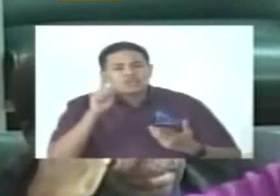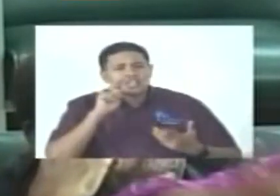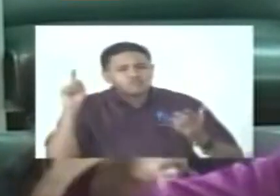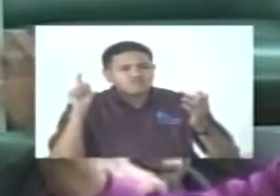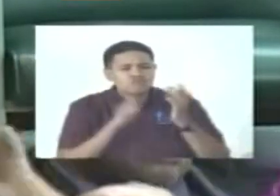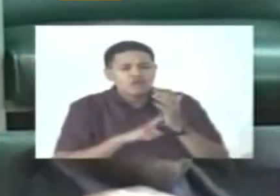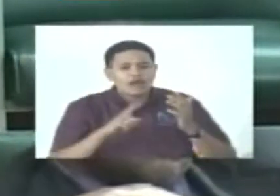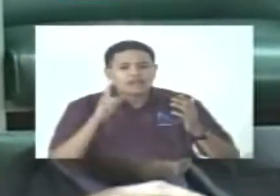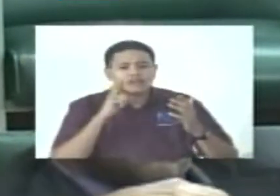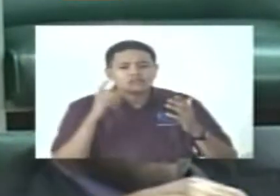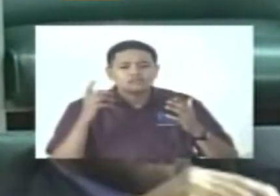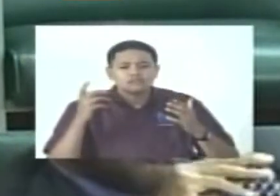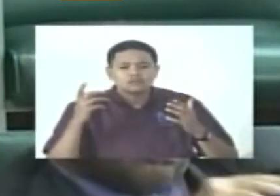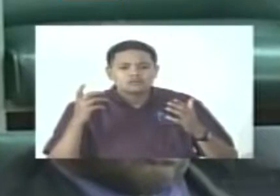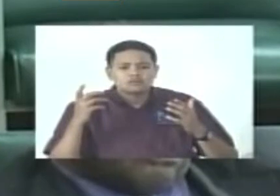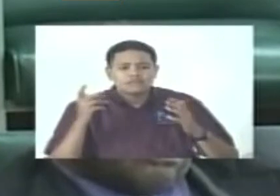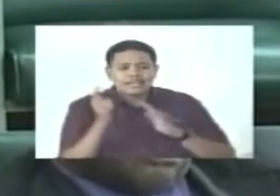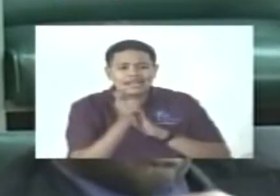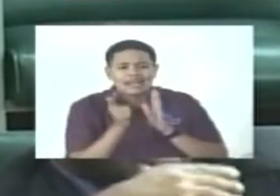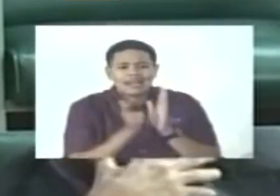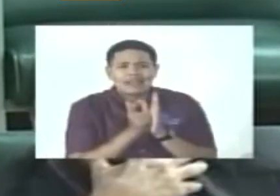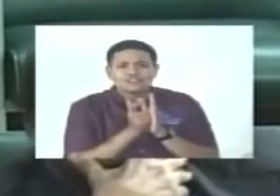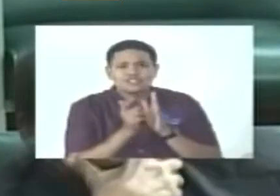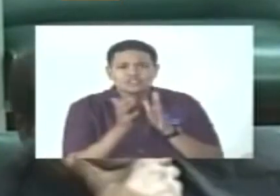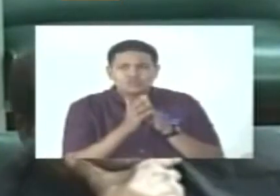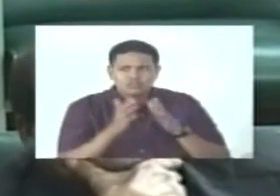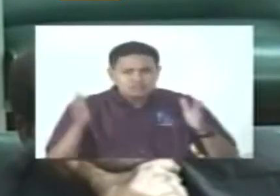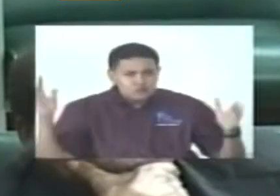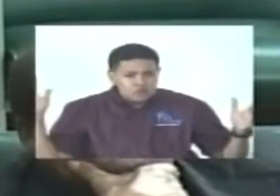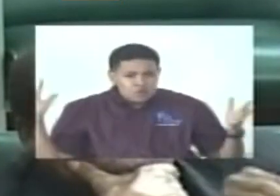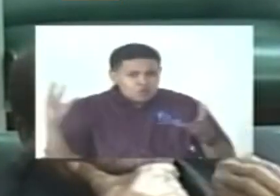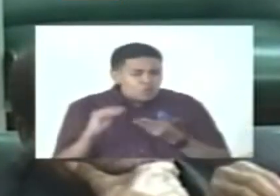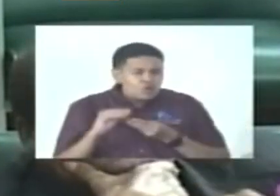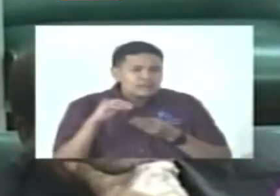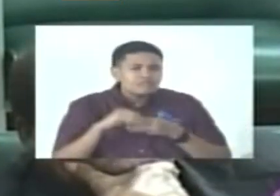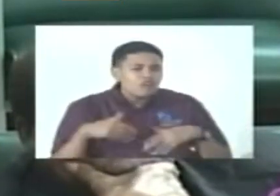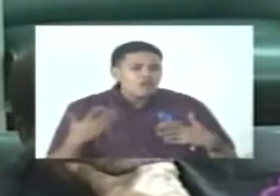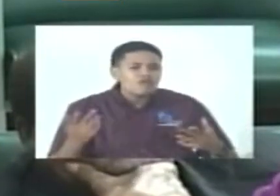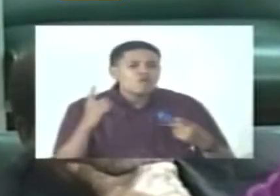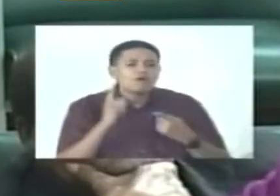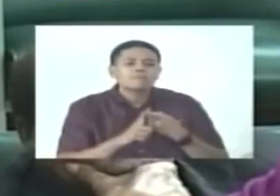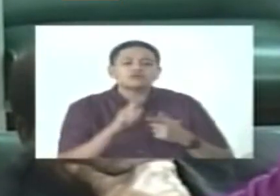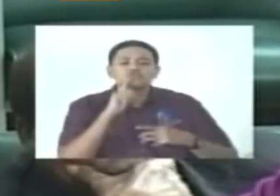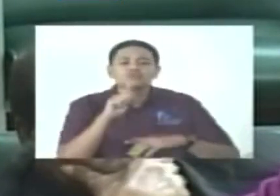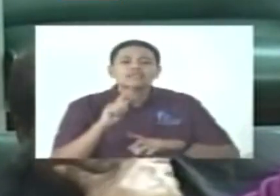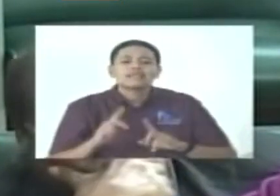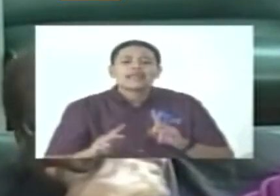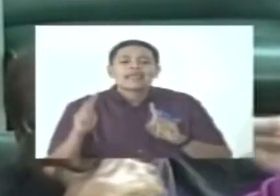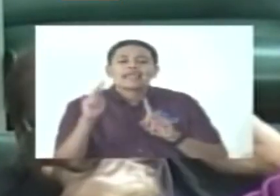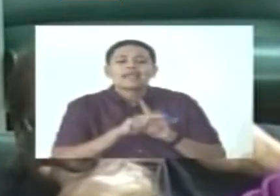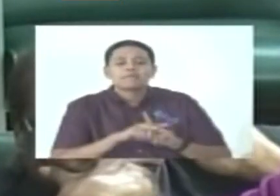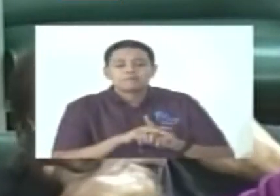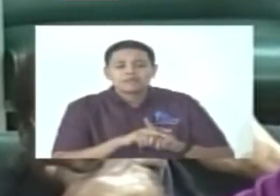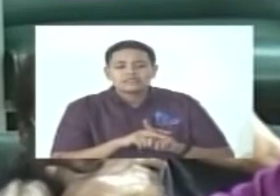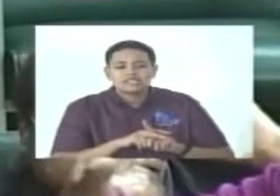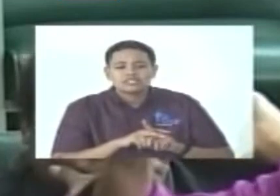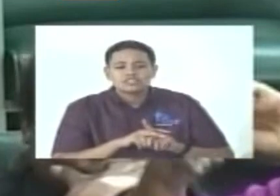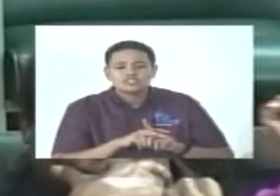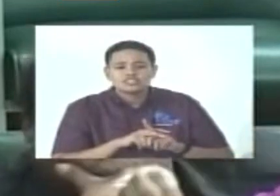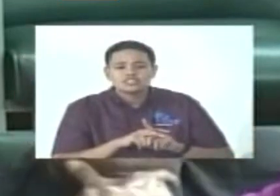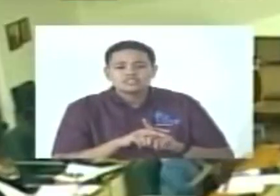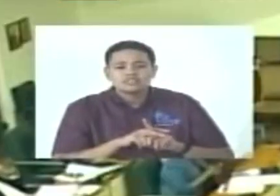the scope of the legislation, but also the implementation,